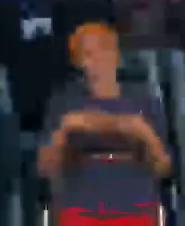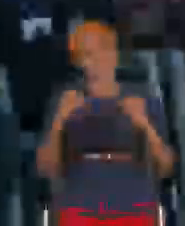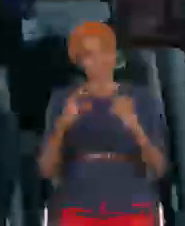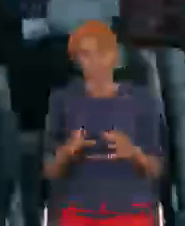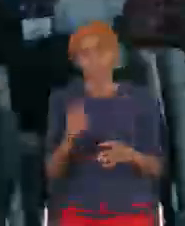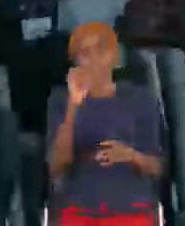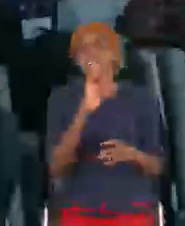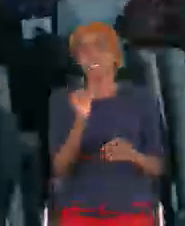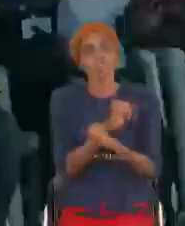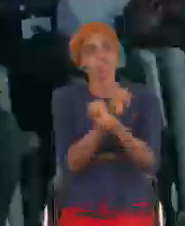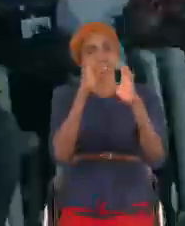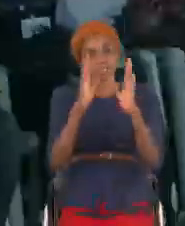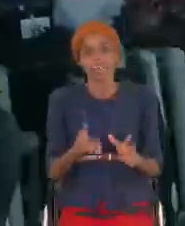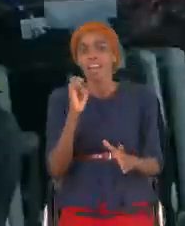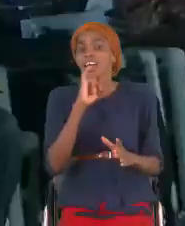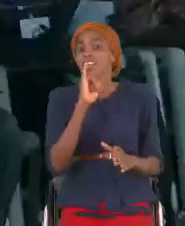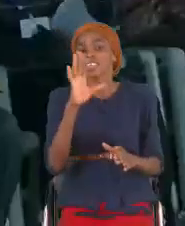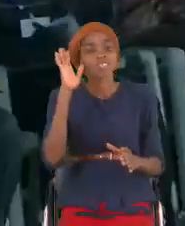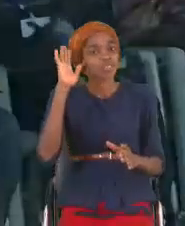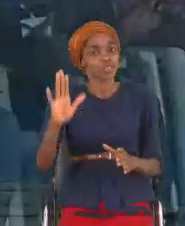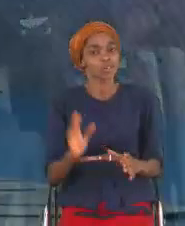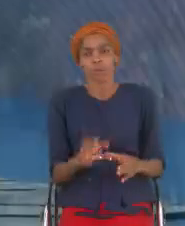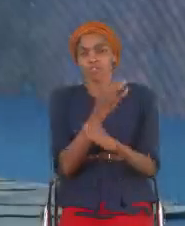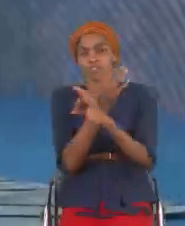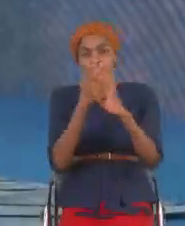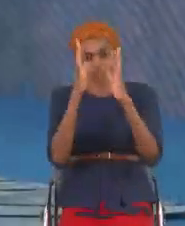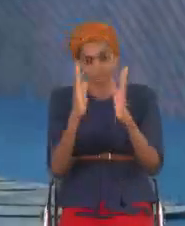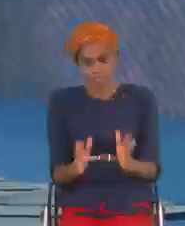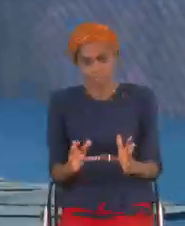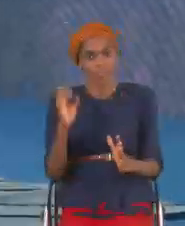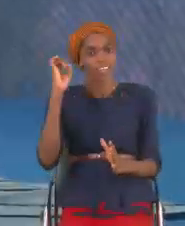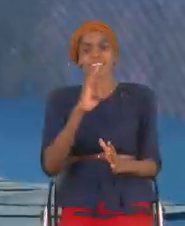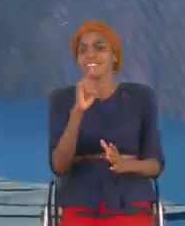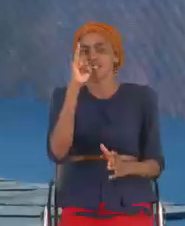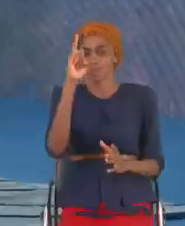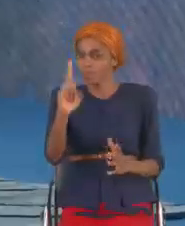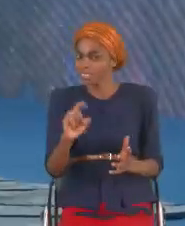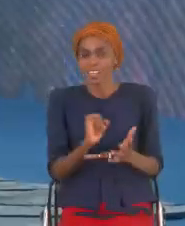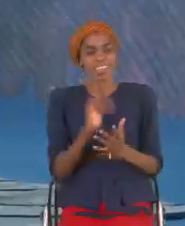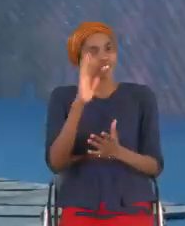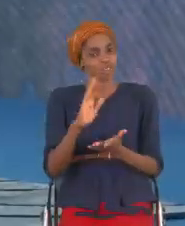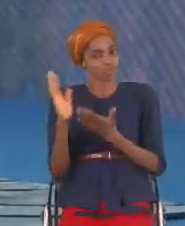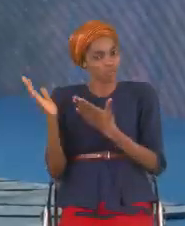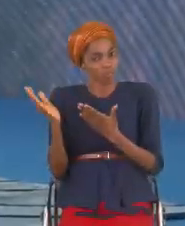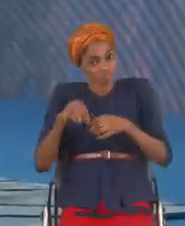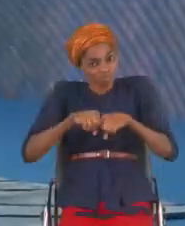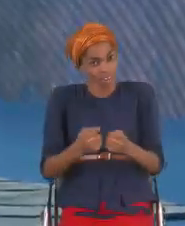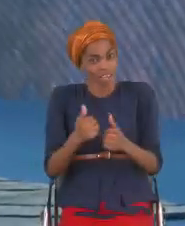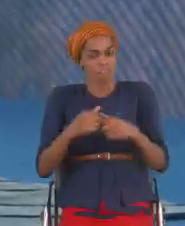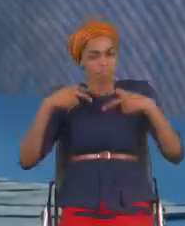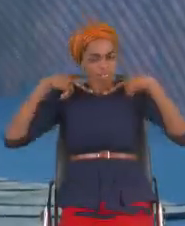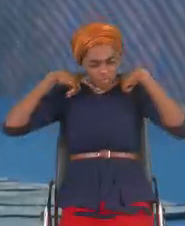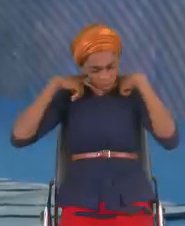He is your Deliverer. He is your Emancipator. He is the one that will break every yoke and